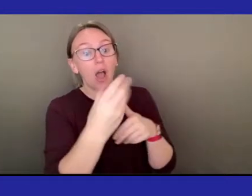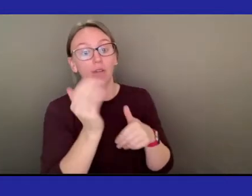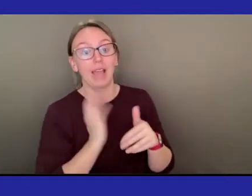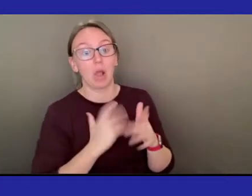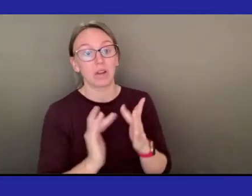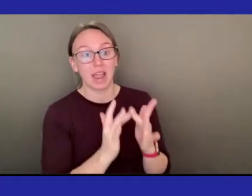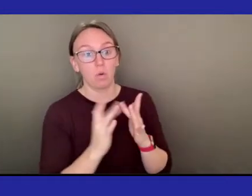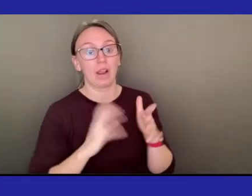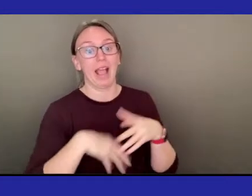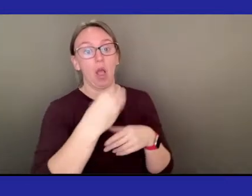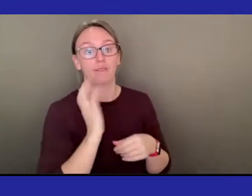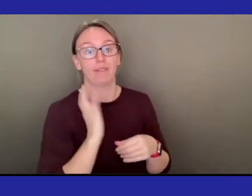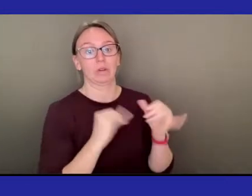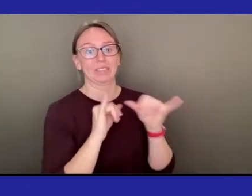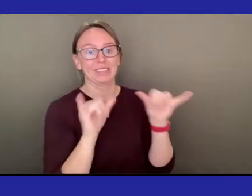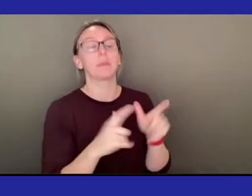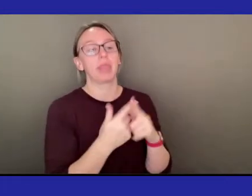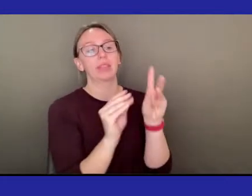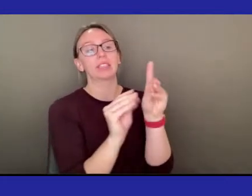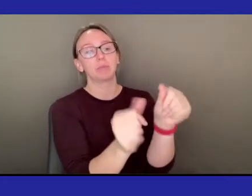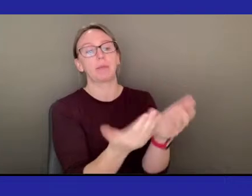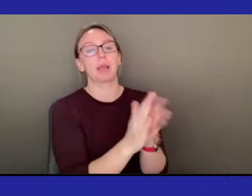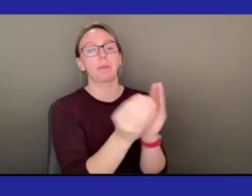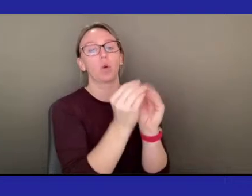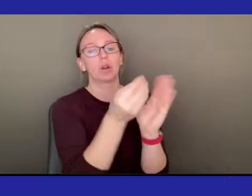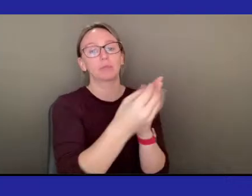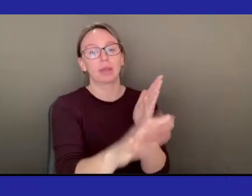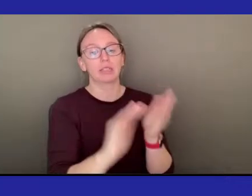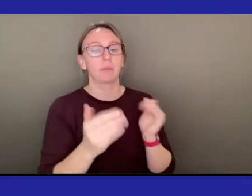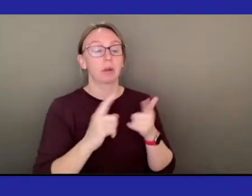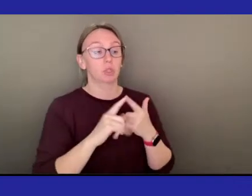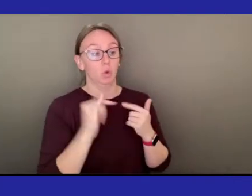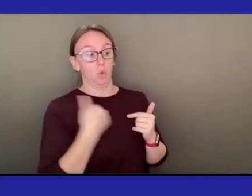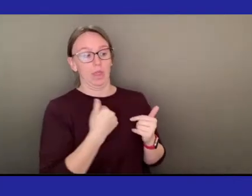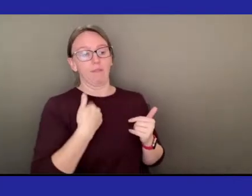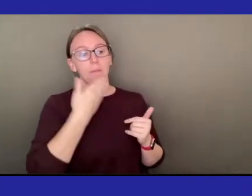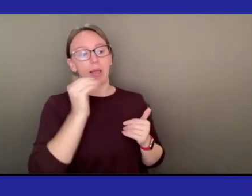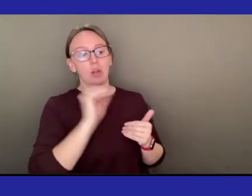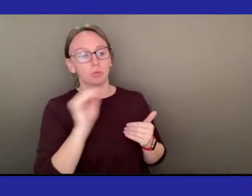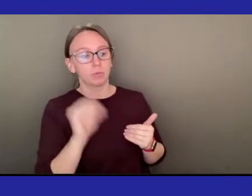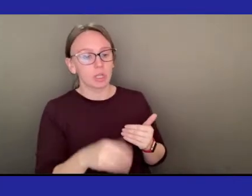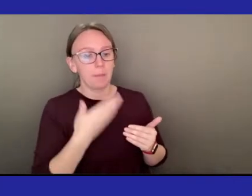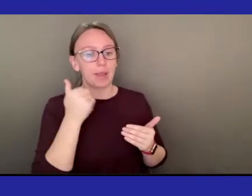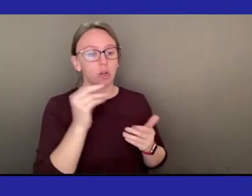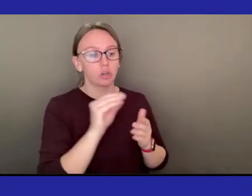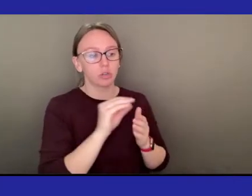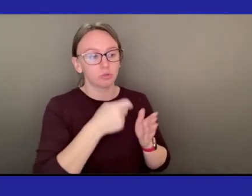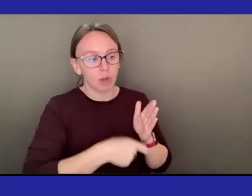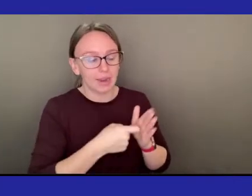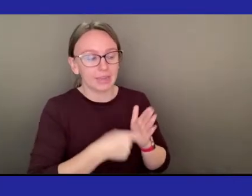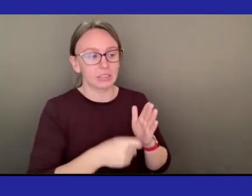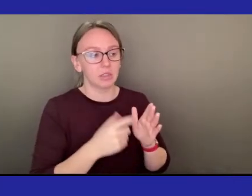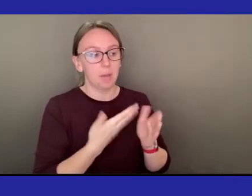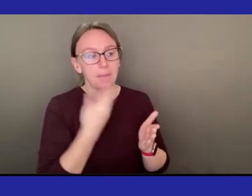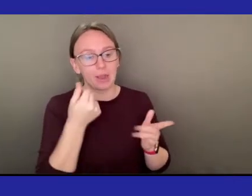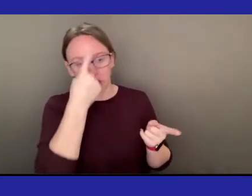spend is more expensive, whereas we might have better rates with them or better arrangement. There ends up being less dollars than. So this available. metric